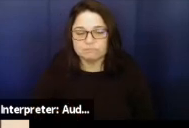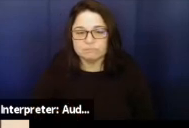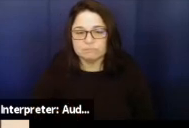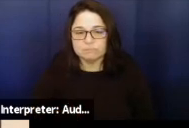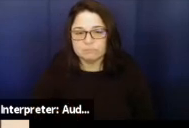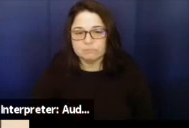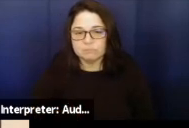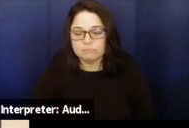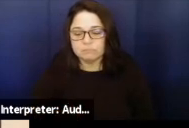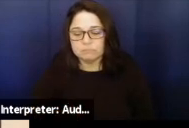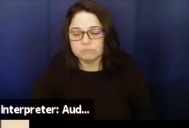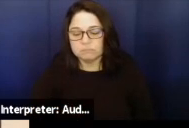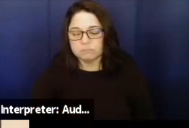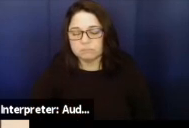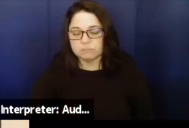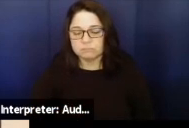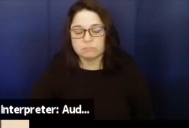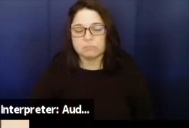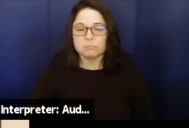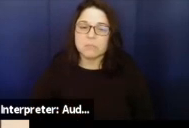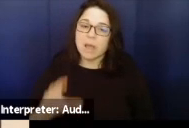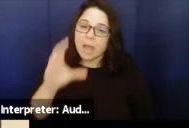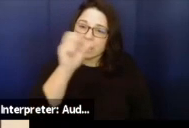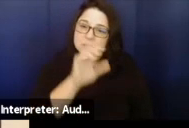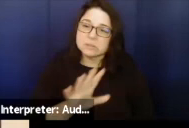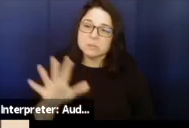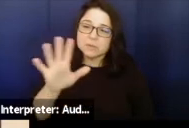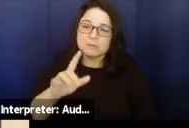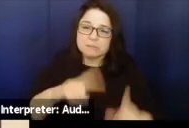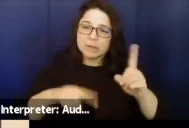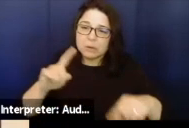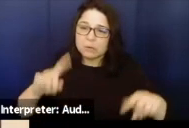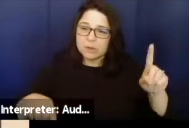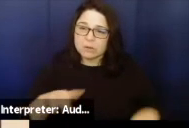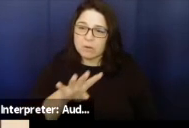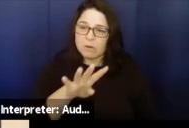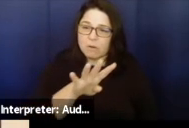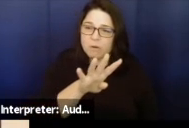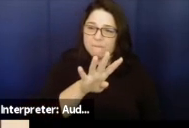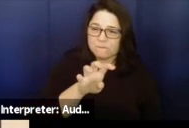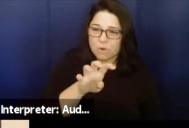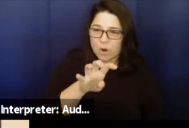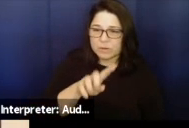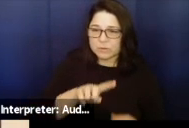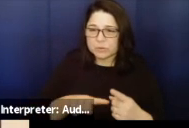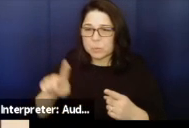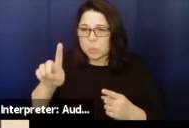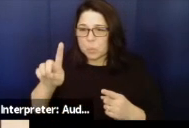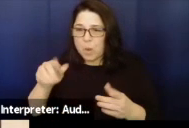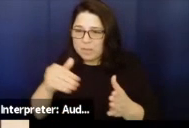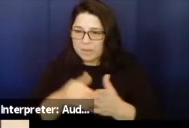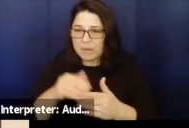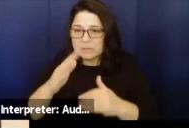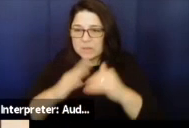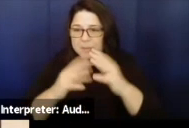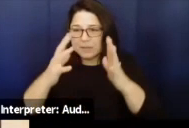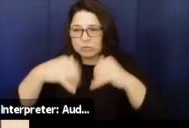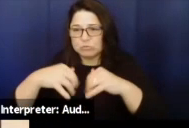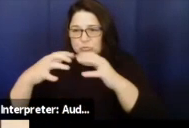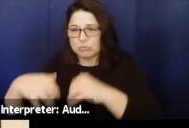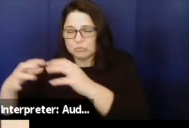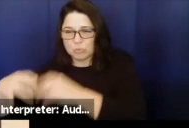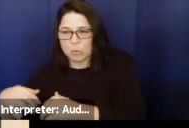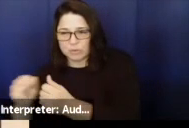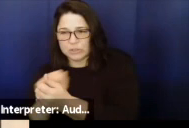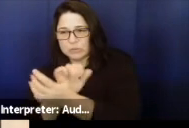Estimates of the destruction vary widely, stating that from 400 to 1,000 buildings were destroyed, between 10 and